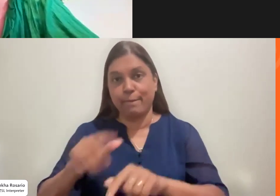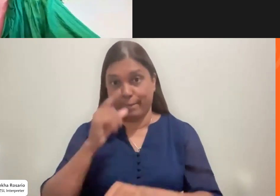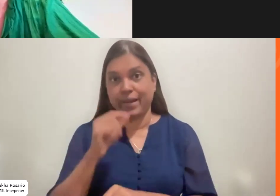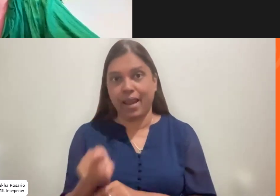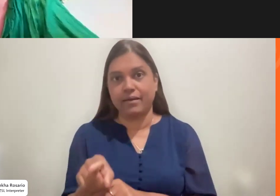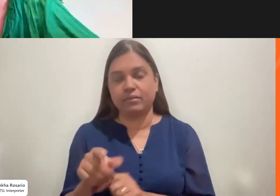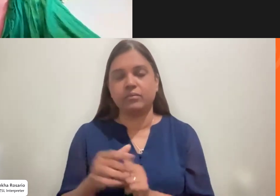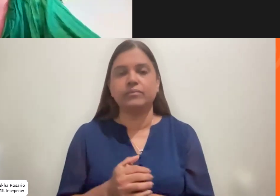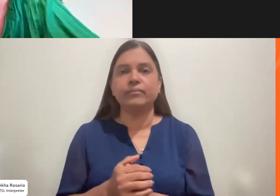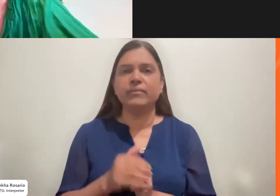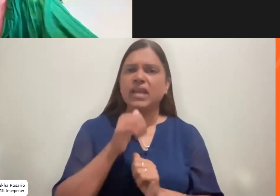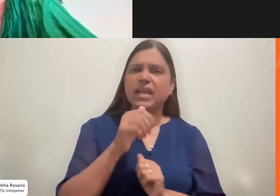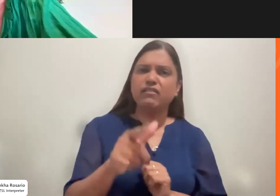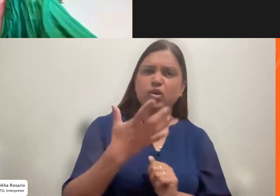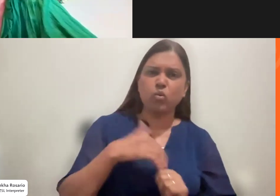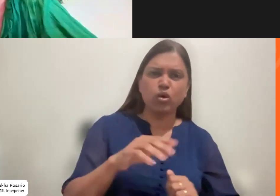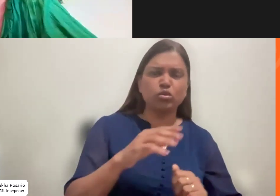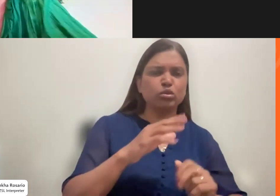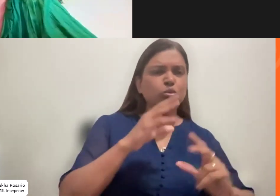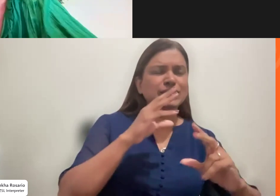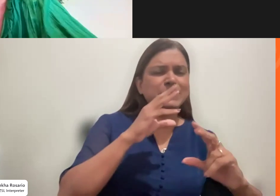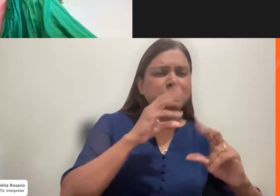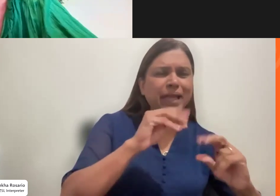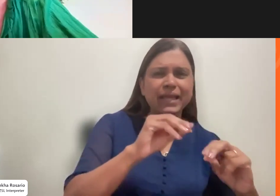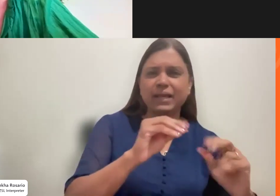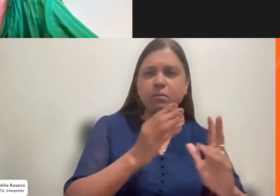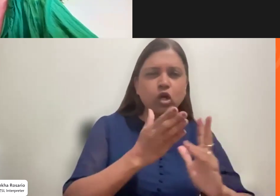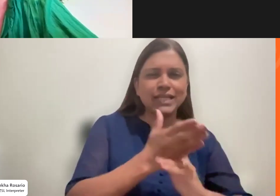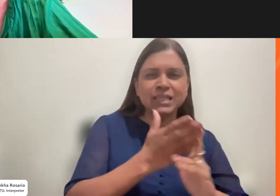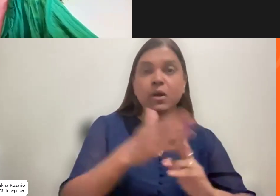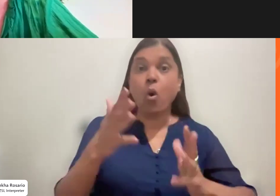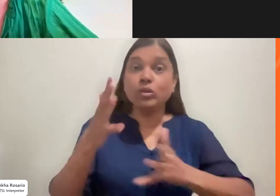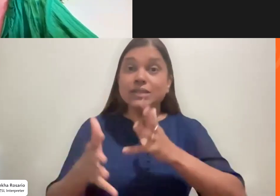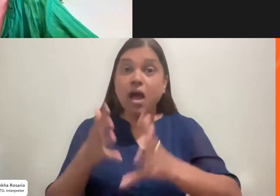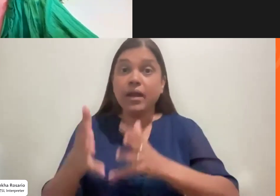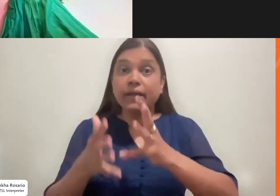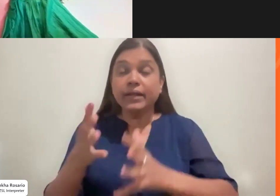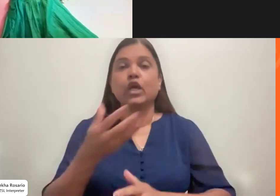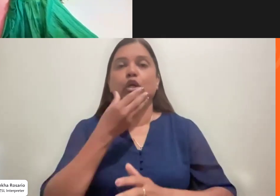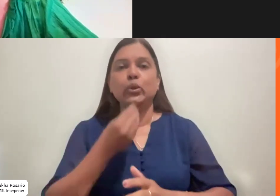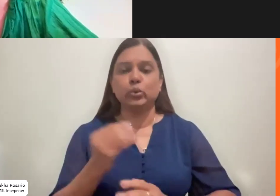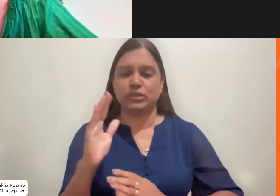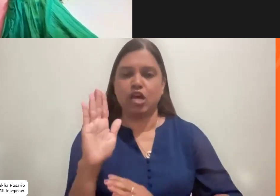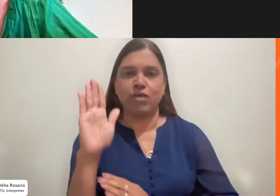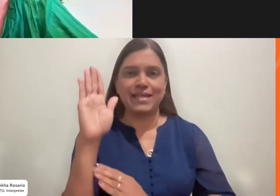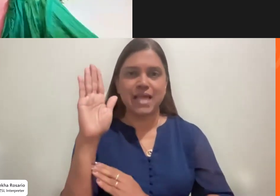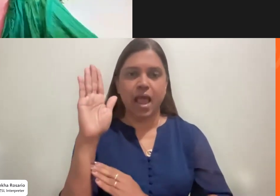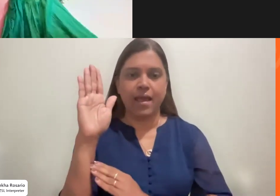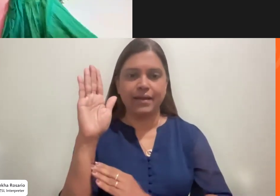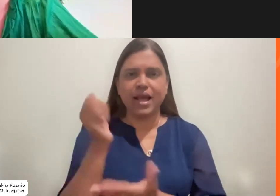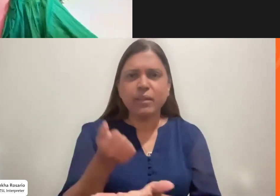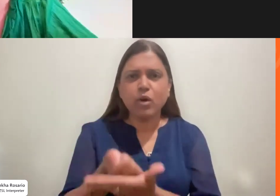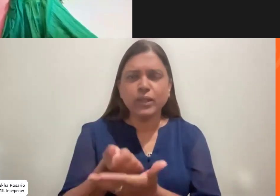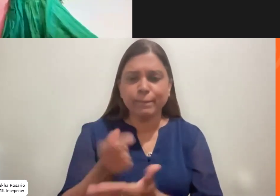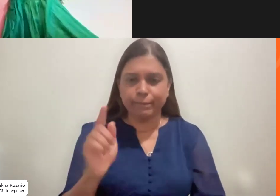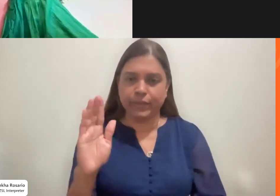need to speak or sign to ask your question, use the raise your hand option at the bottom